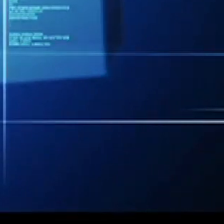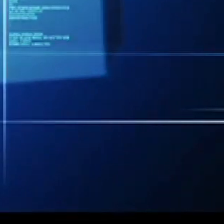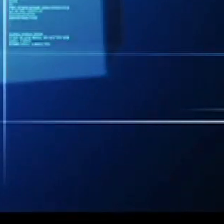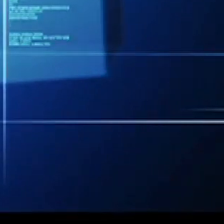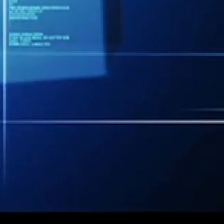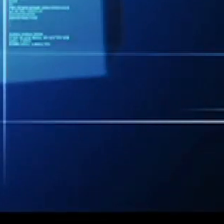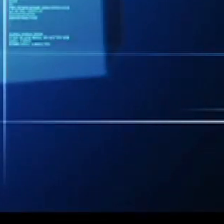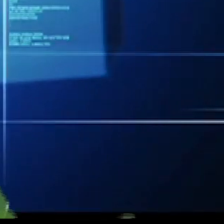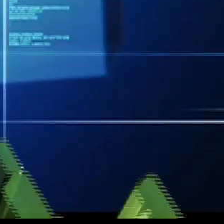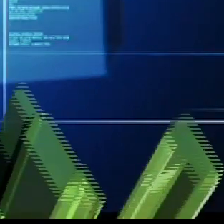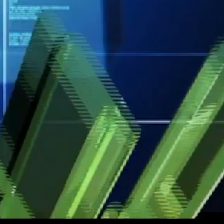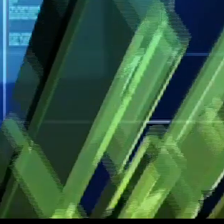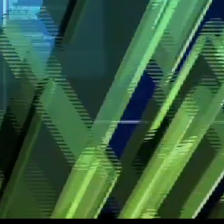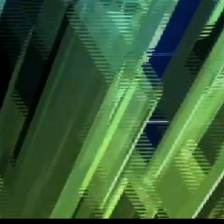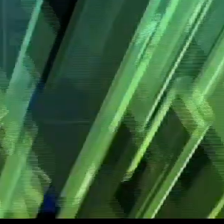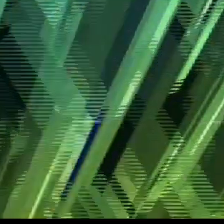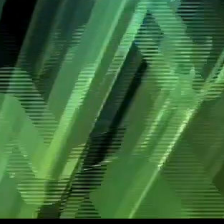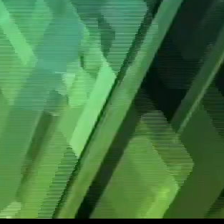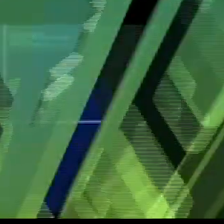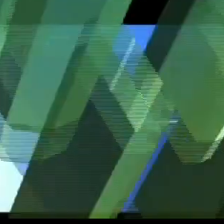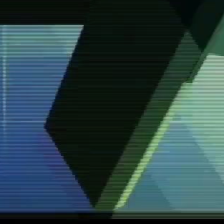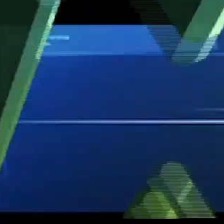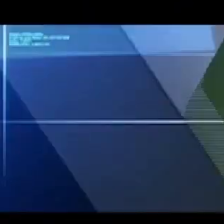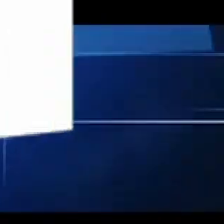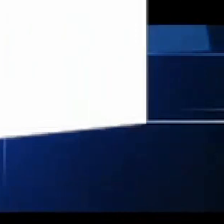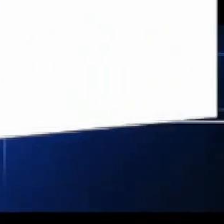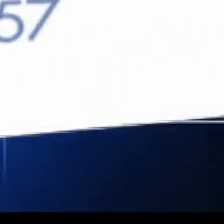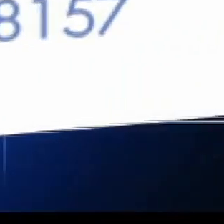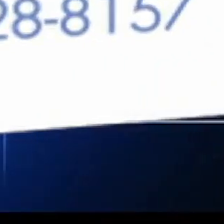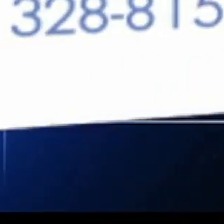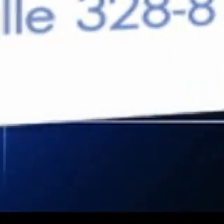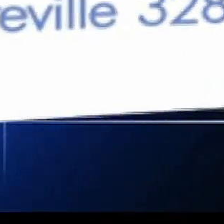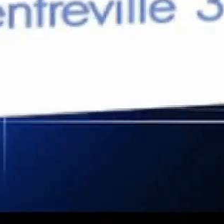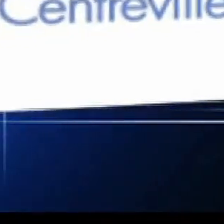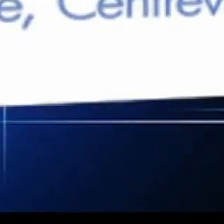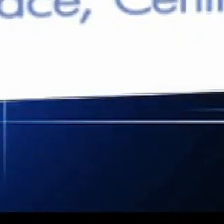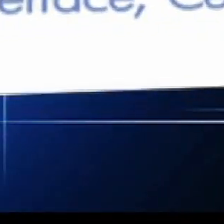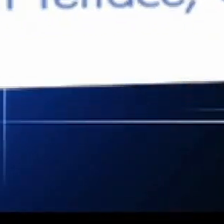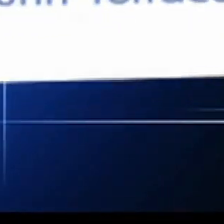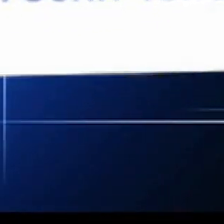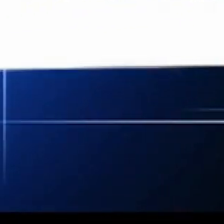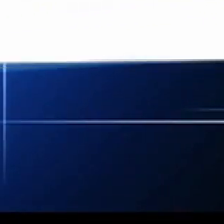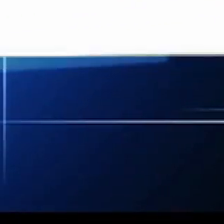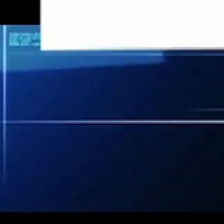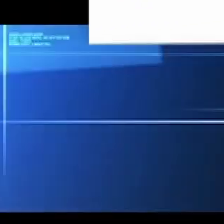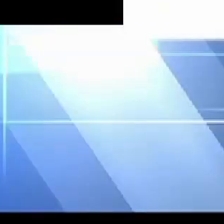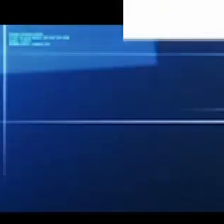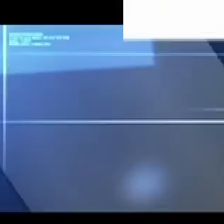This is ZNS Total Sports, brought to you by Fourth Terrace Diagnostic Center.